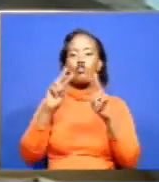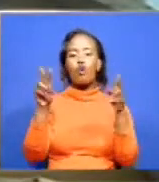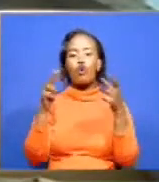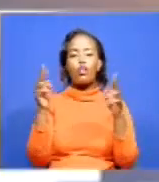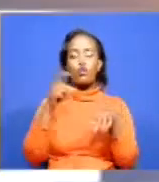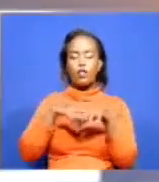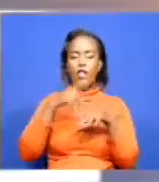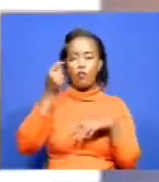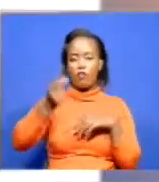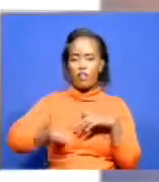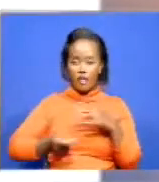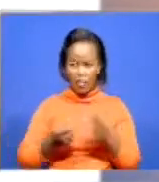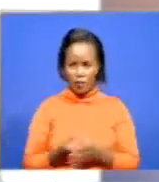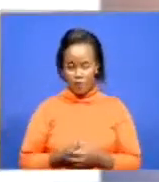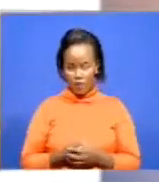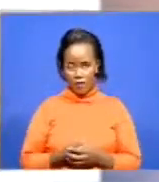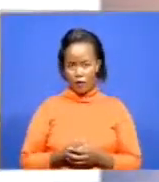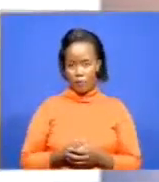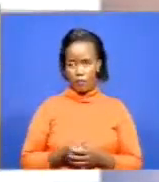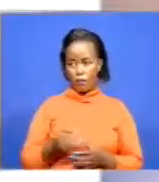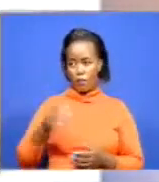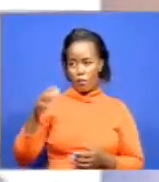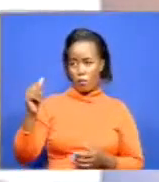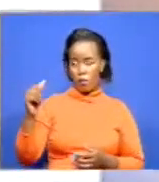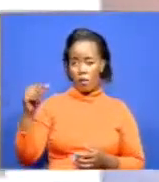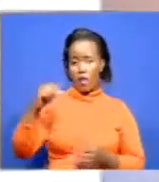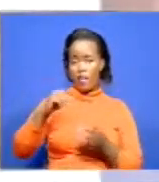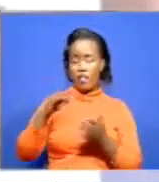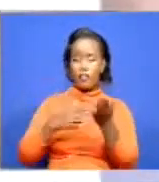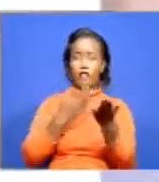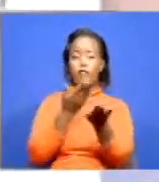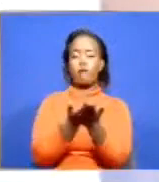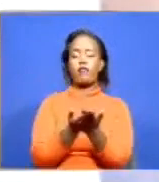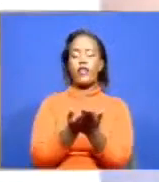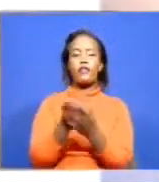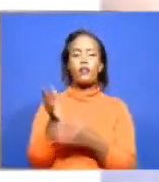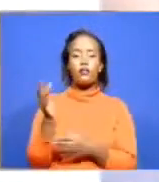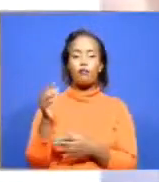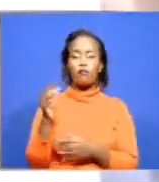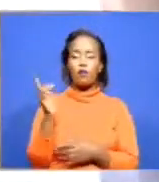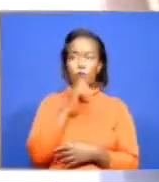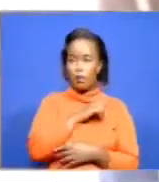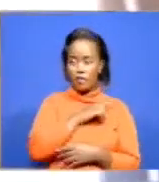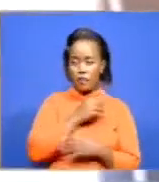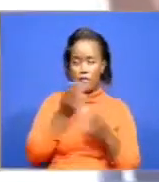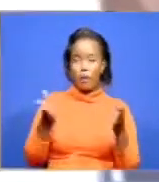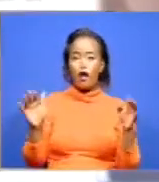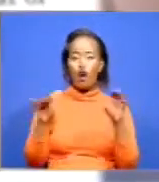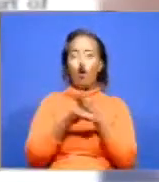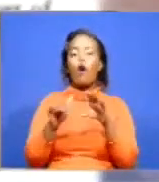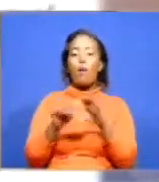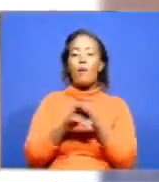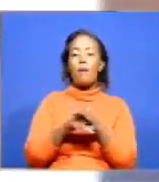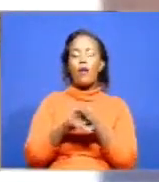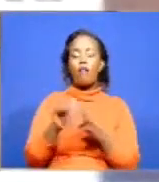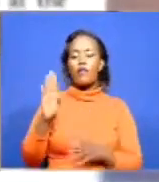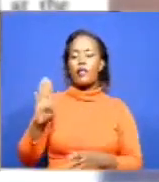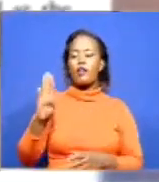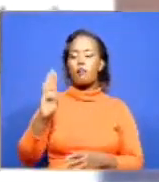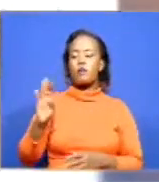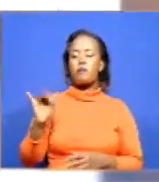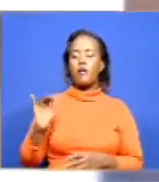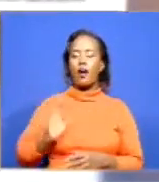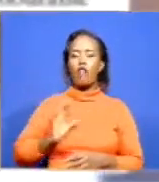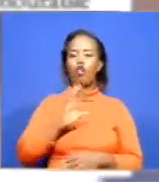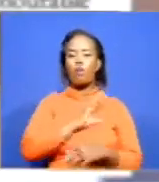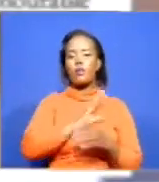ruling. And while the Attorney General Kihara Kariuki filed a notice of appeal yesterday, a member of the defunct BBI steering committee, who is also the